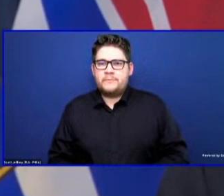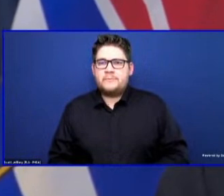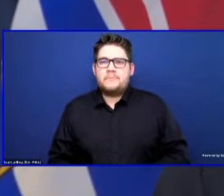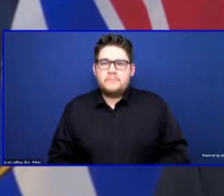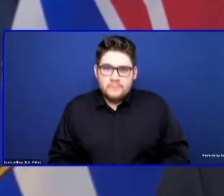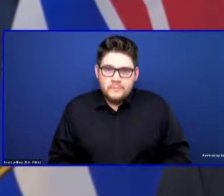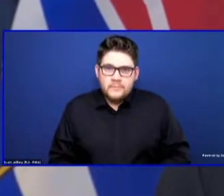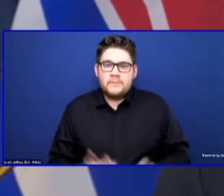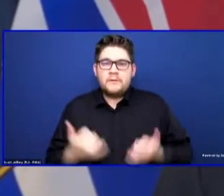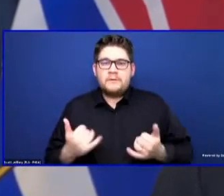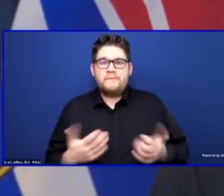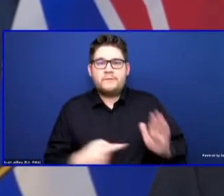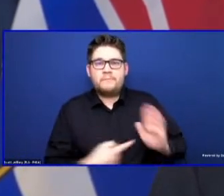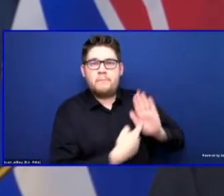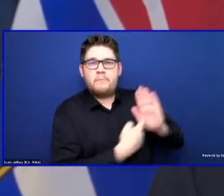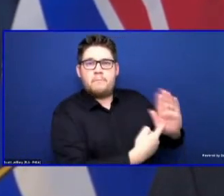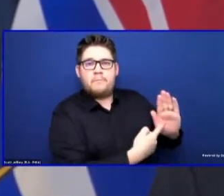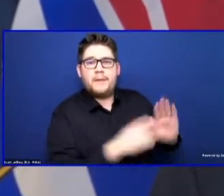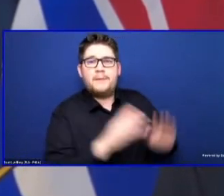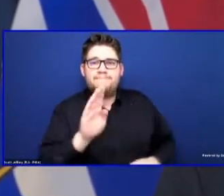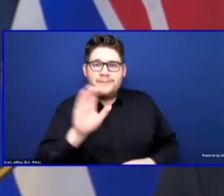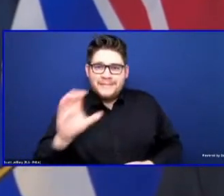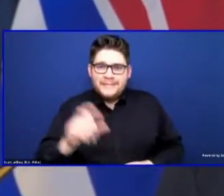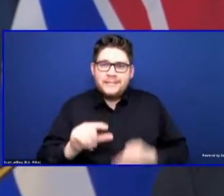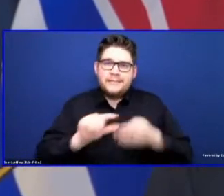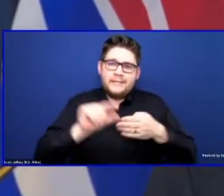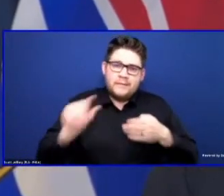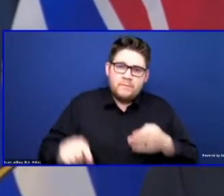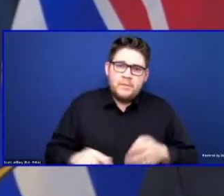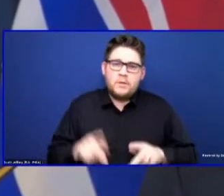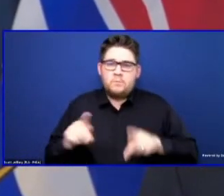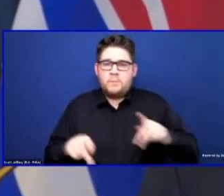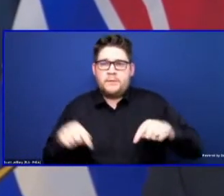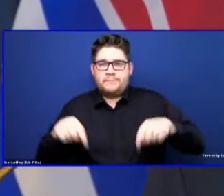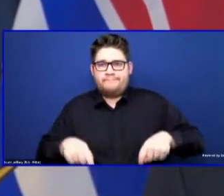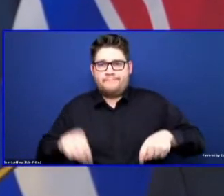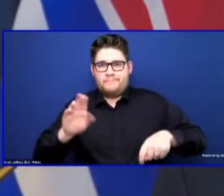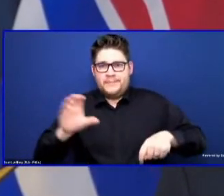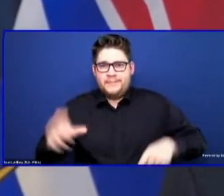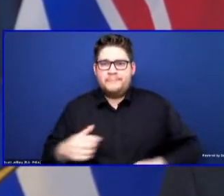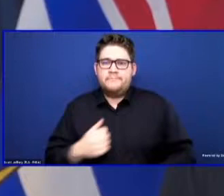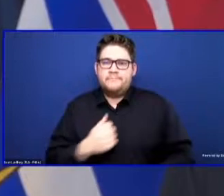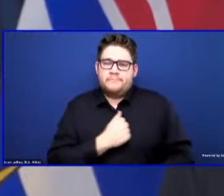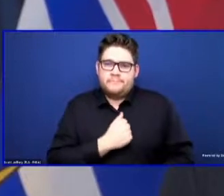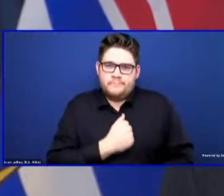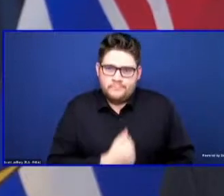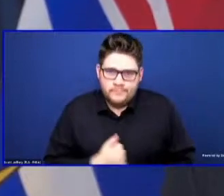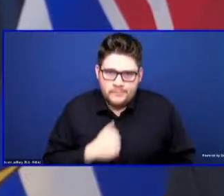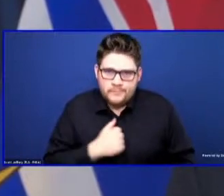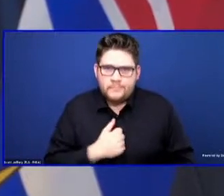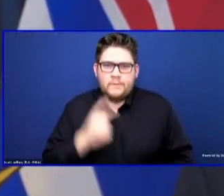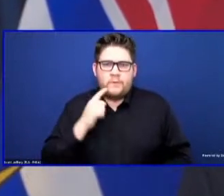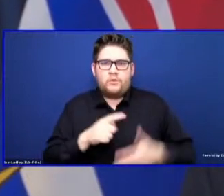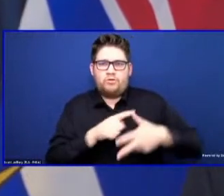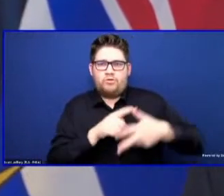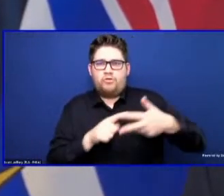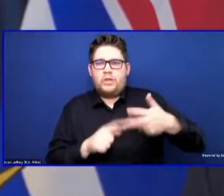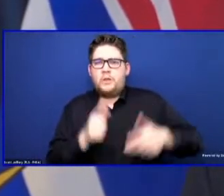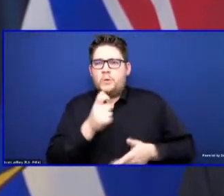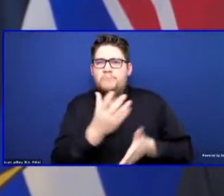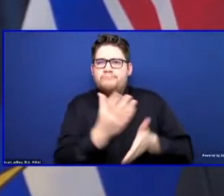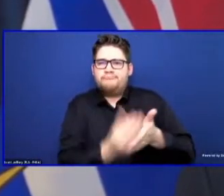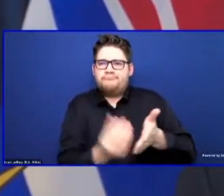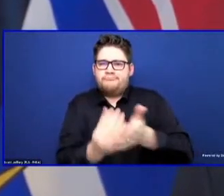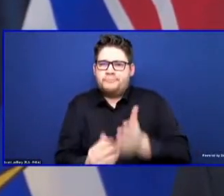BC, pass on my condolences to the families, the friends, the caregivers of the 3 people who passed away in the last 24 hours from